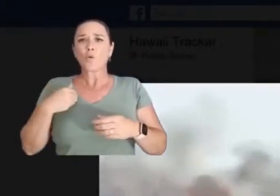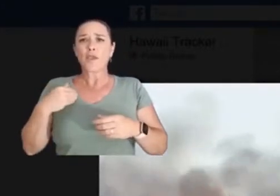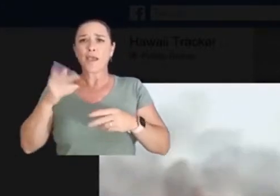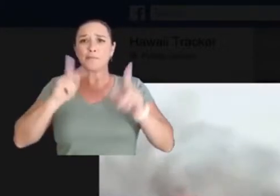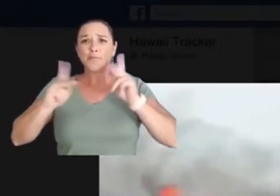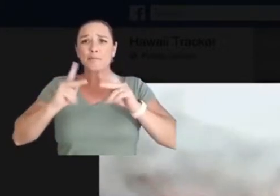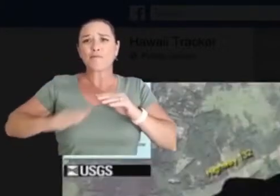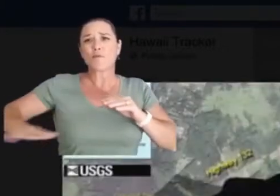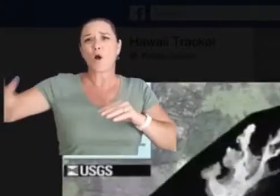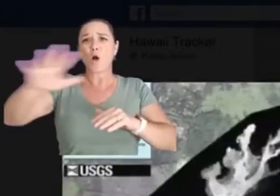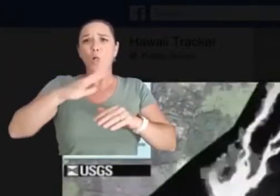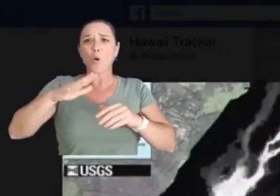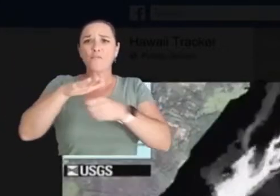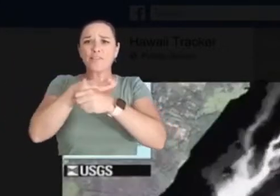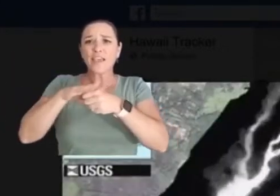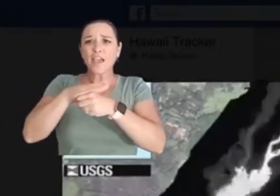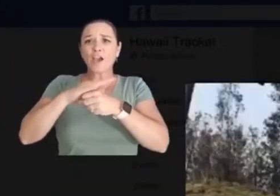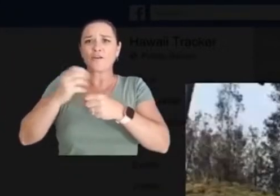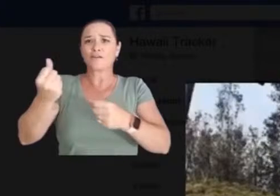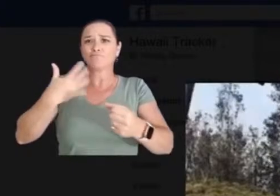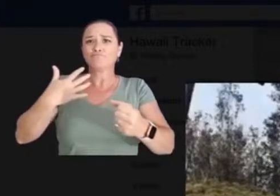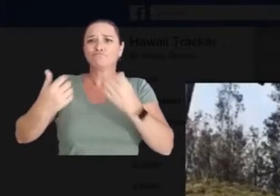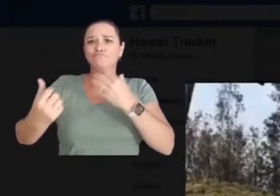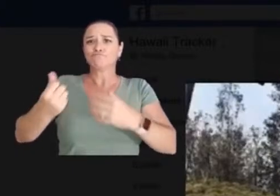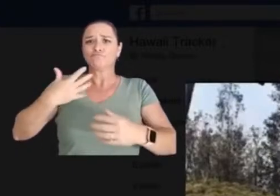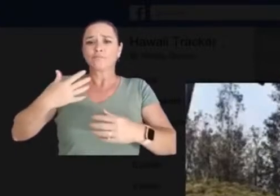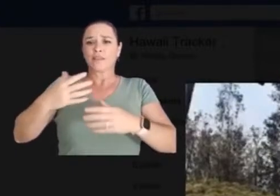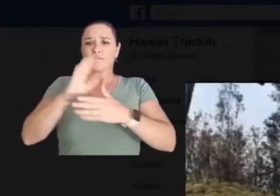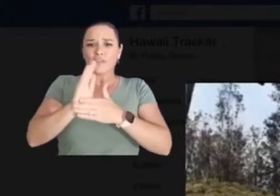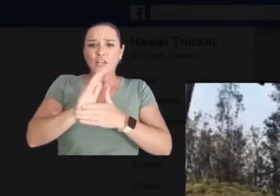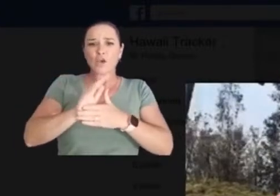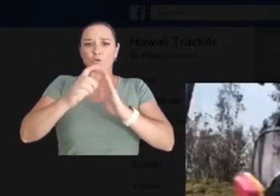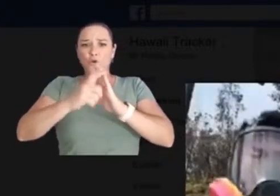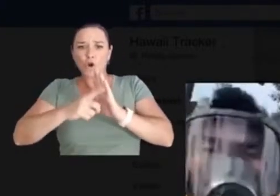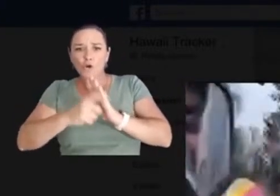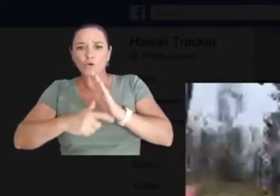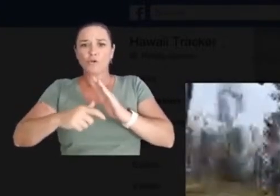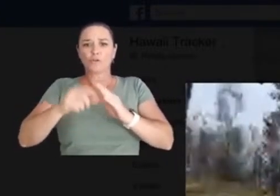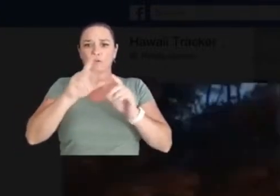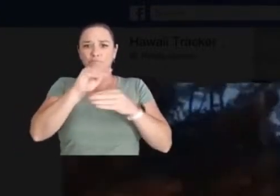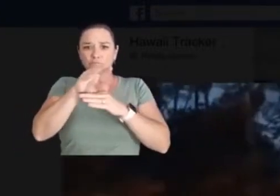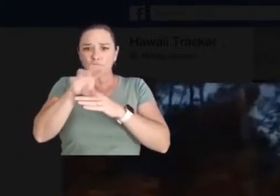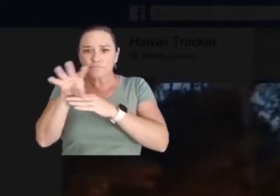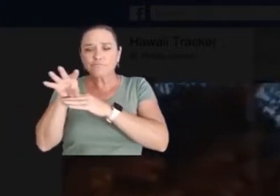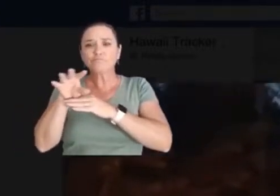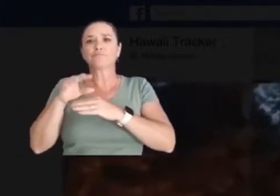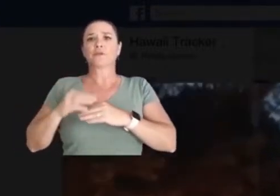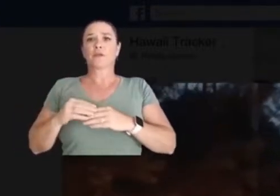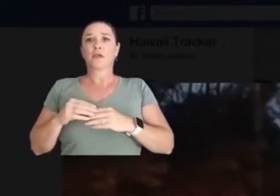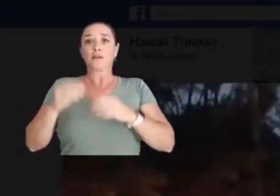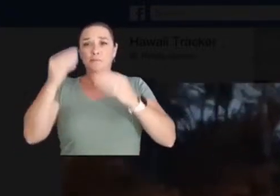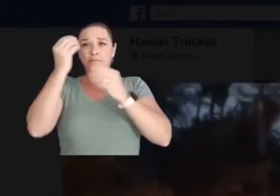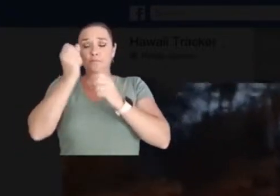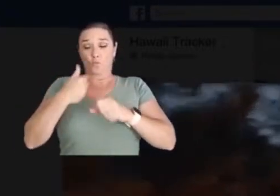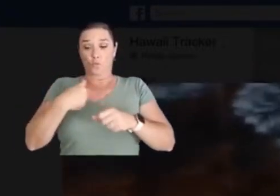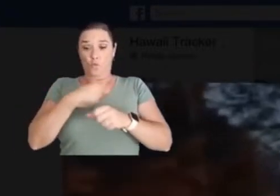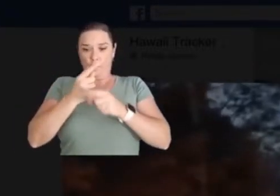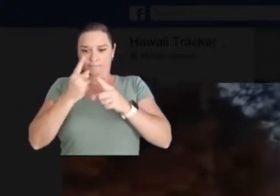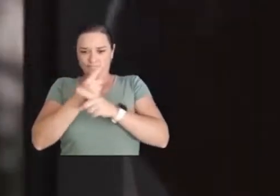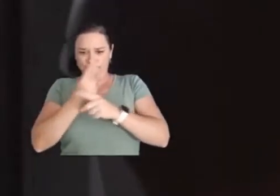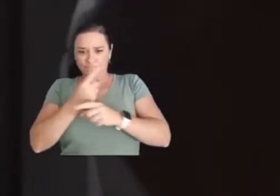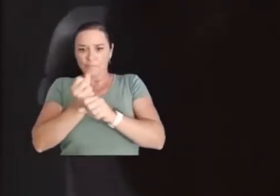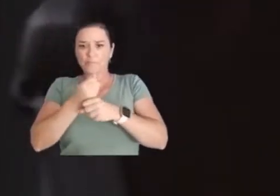neighborhoods sending in videos, articles, and images. We spend a lot of time making sure the accurate information gets out. This is live. Still